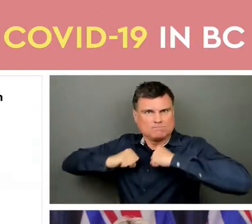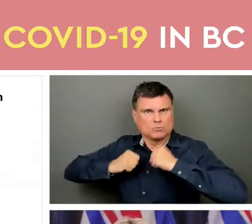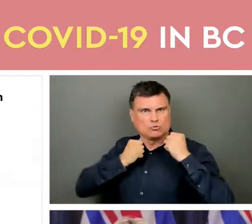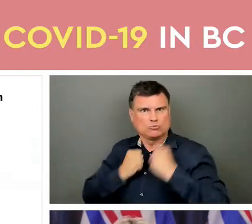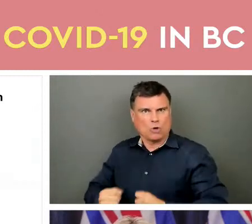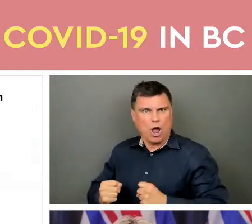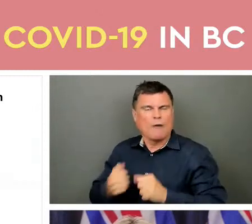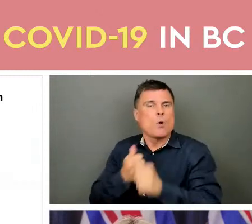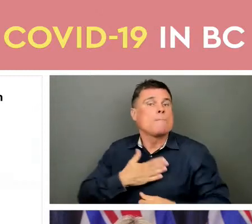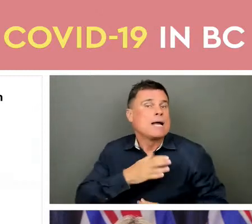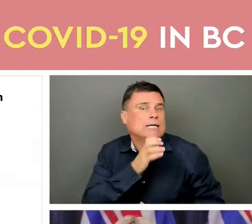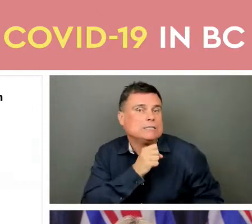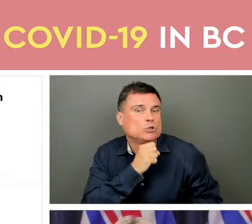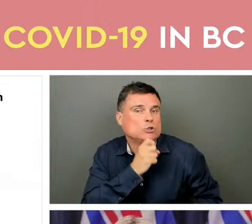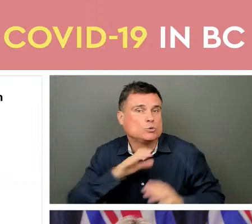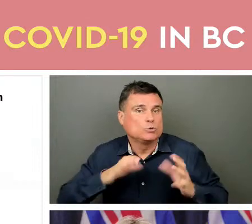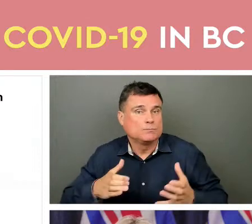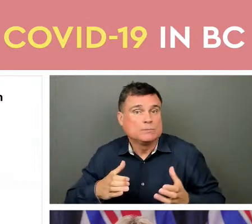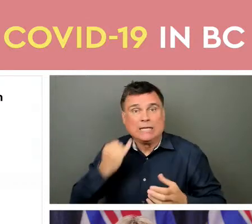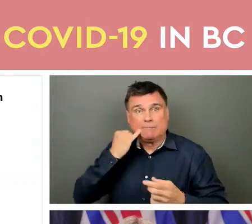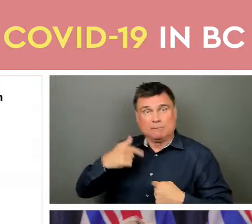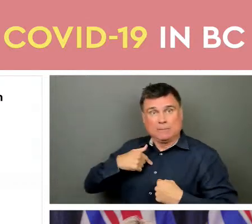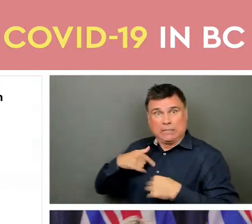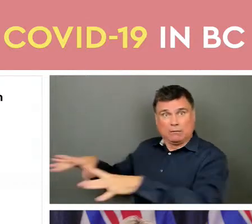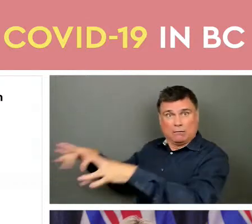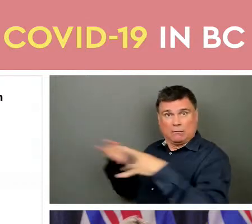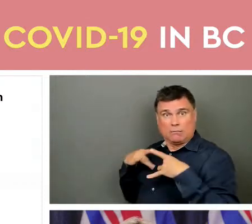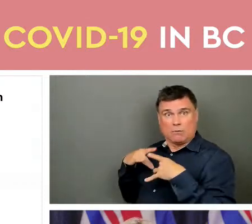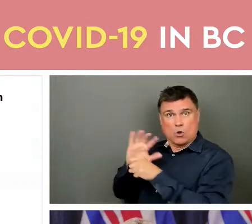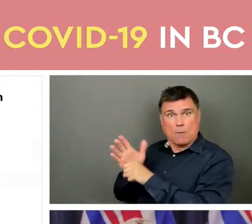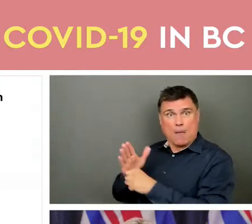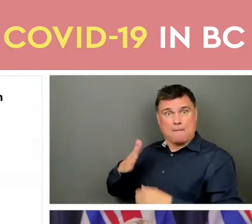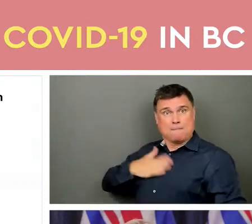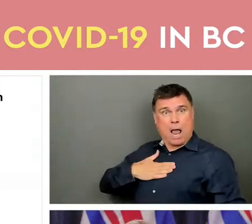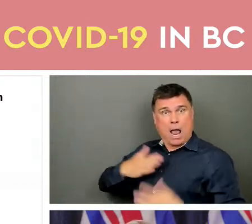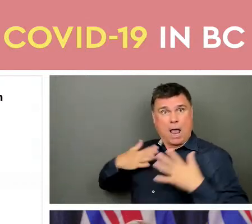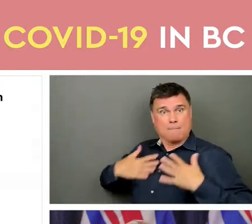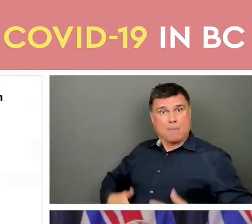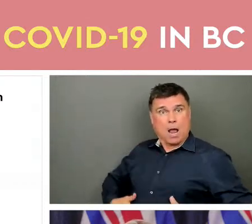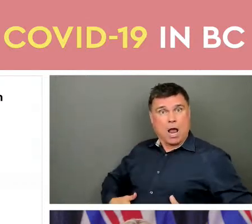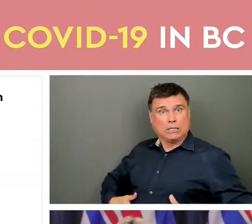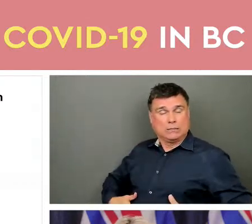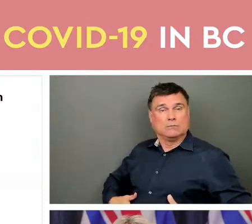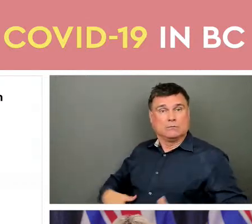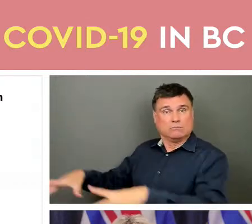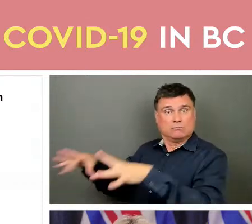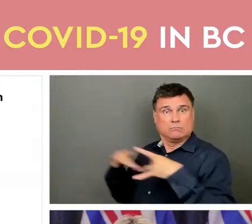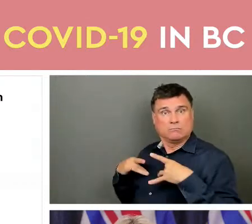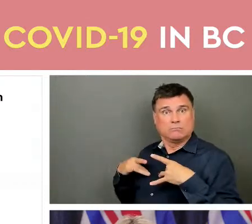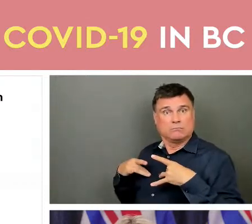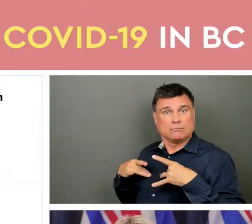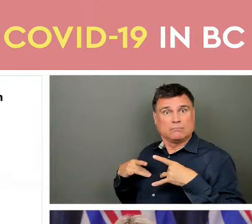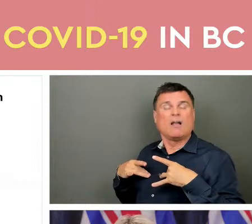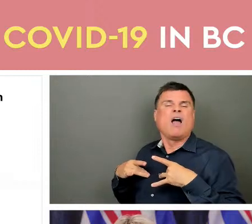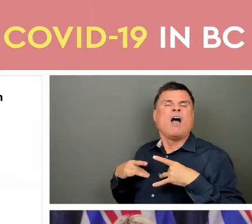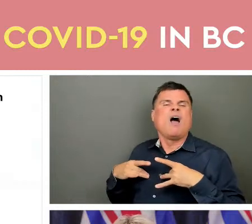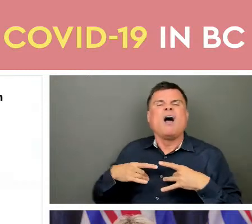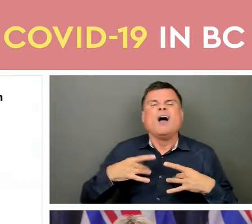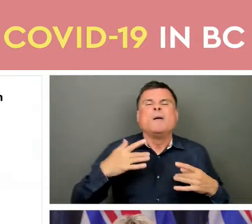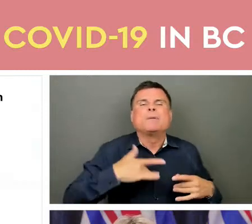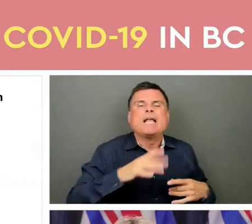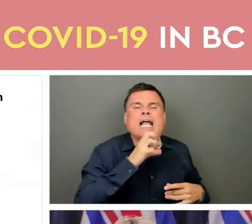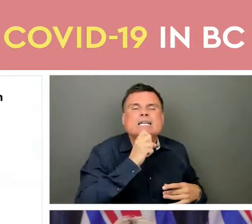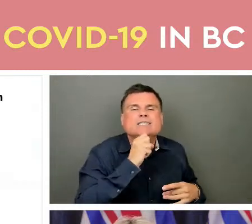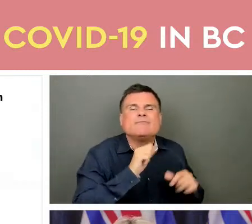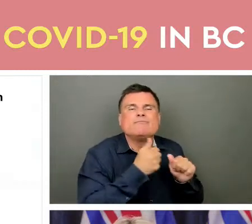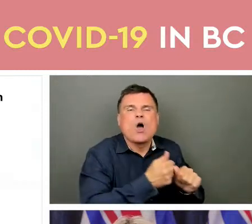if we do get infected with COVID-19 is also related to age. And what we are seeing is these